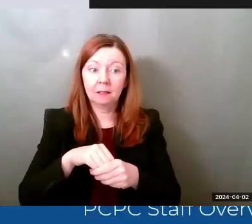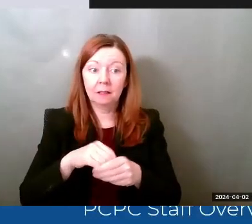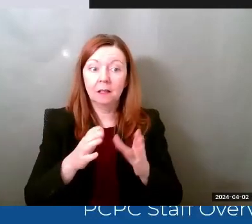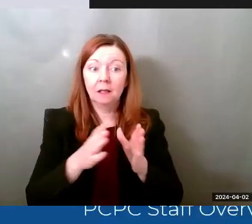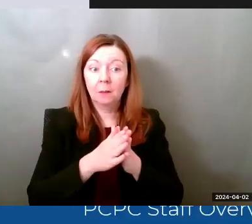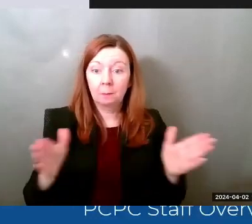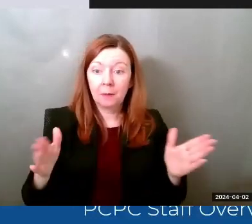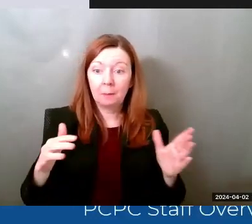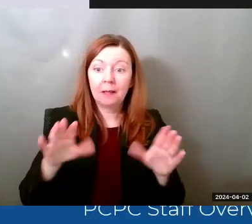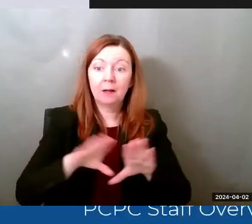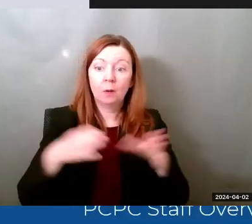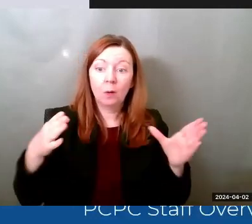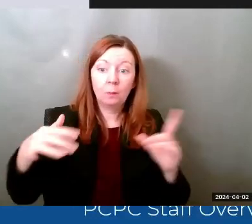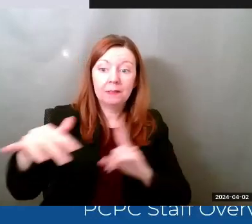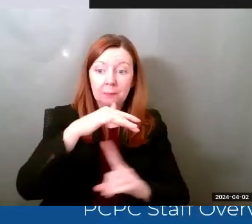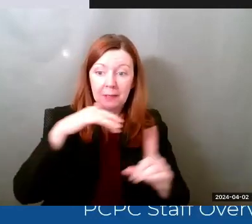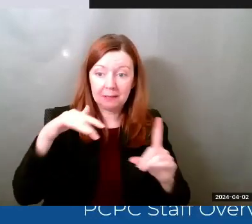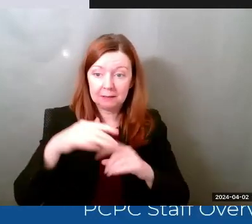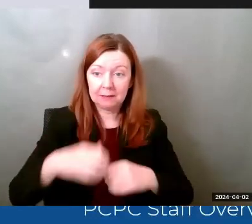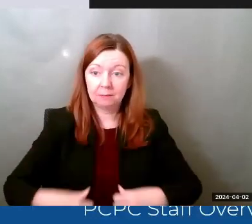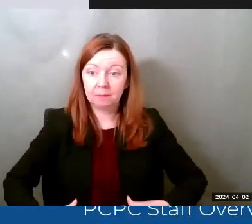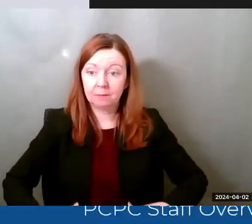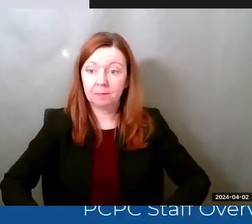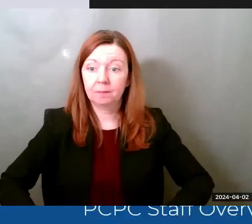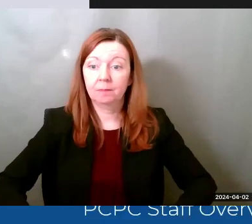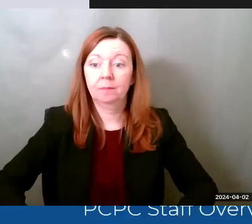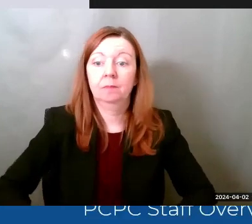public open space.